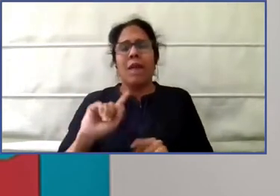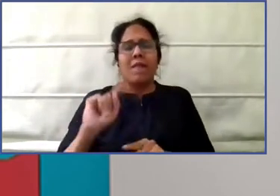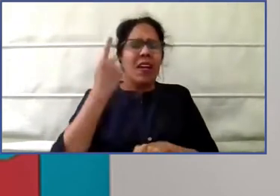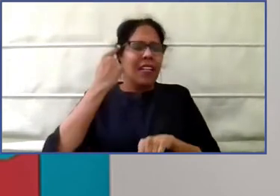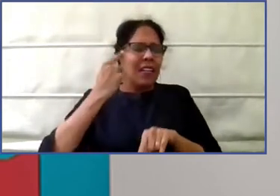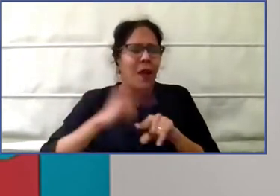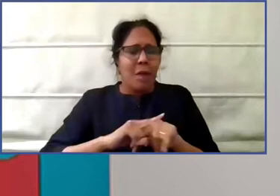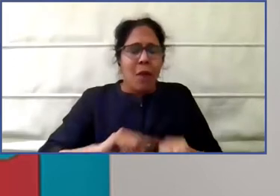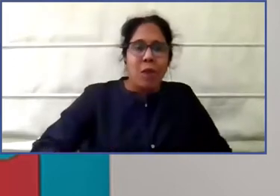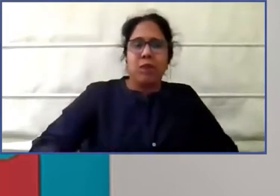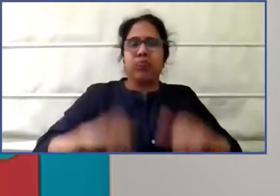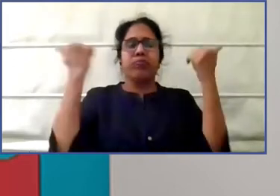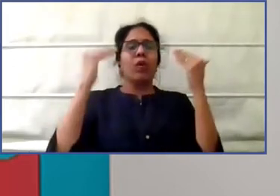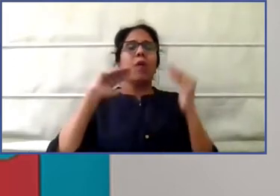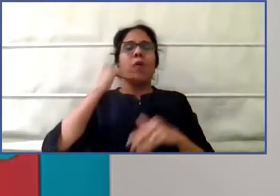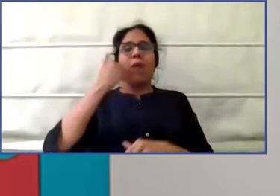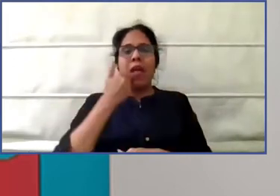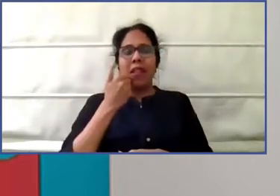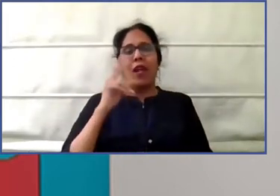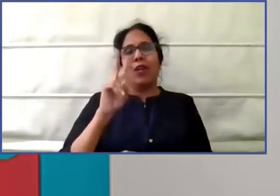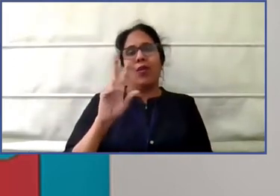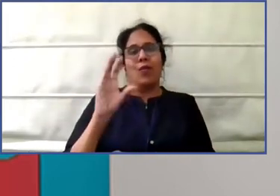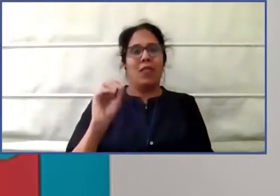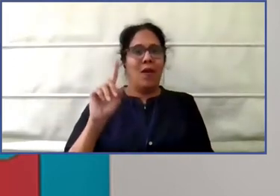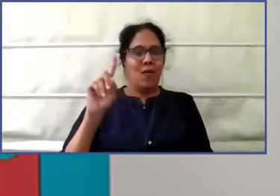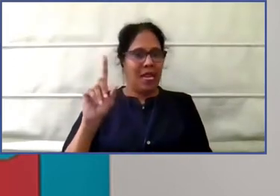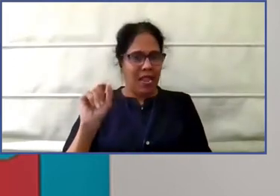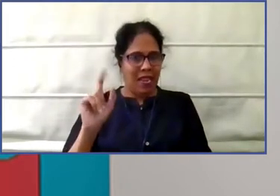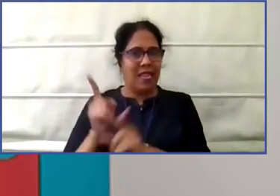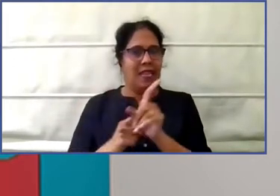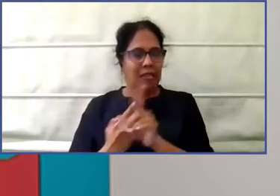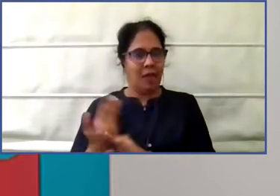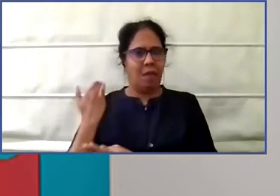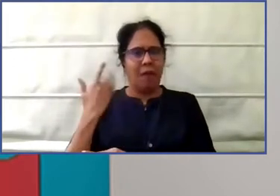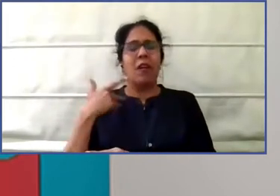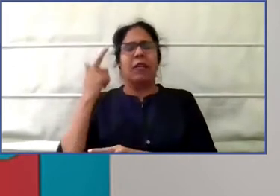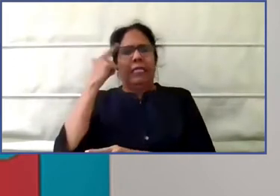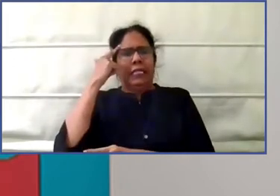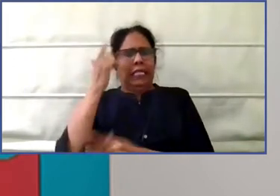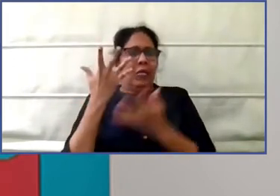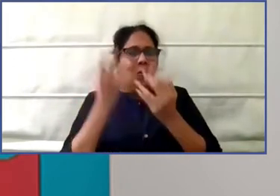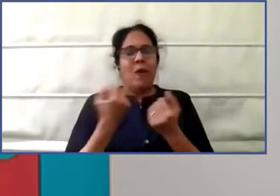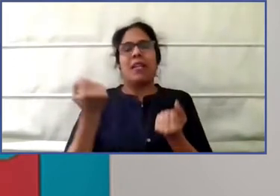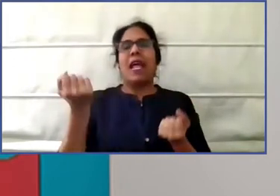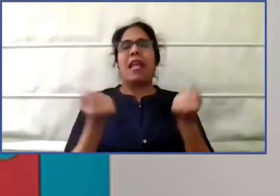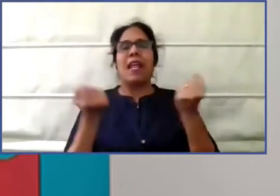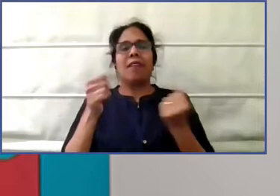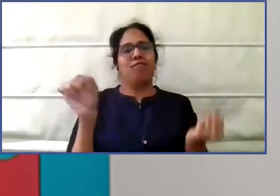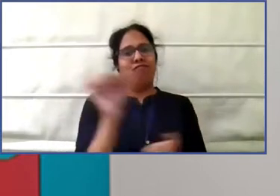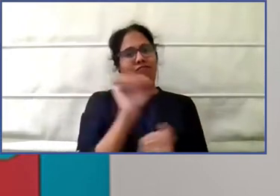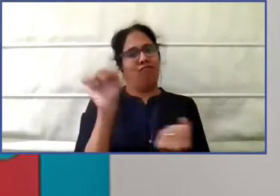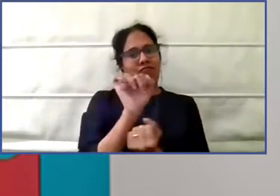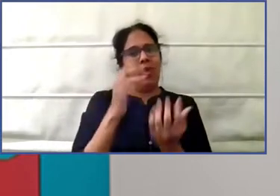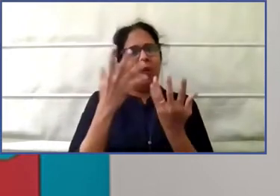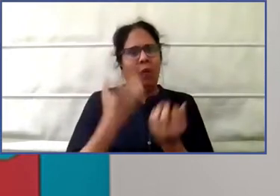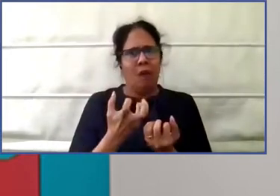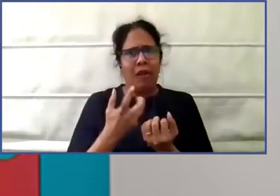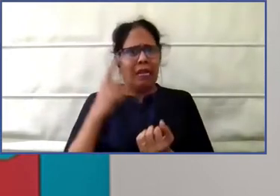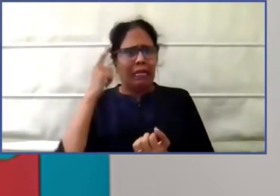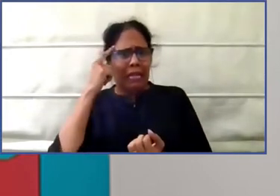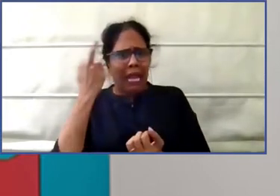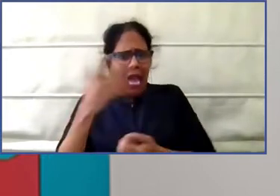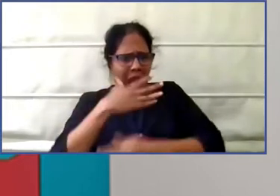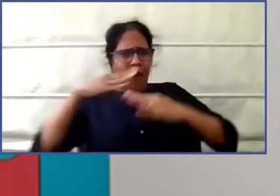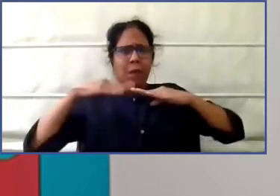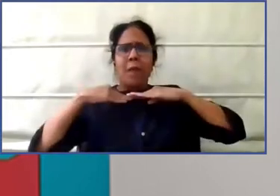I decided I will get to driving again, no matter what. At that time, it sounded crazy, with no control in my lower